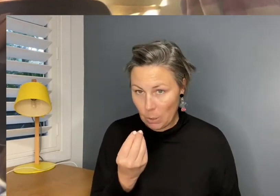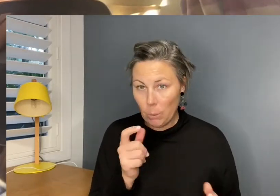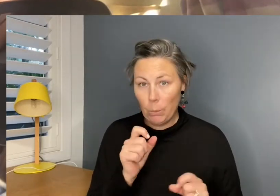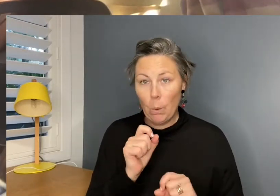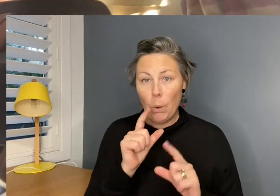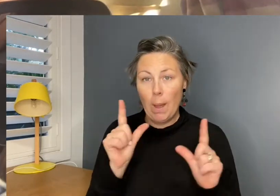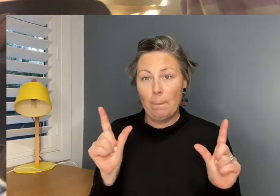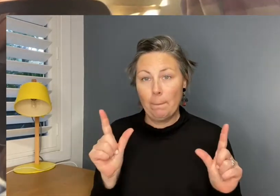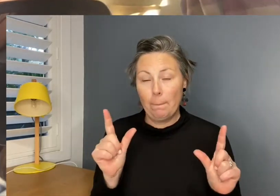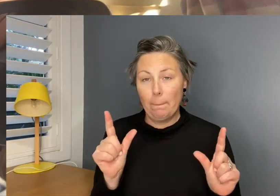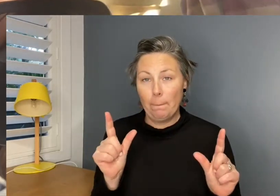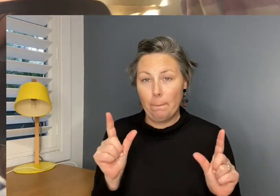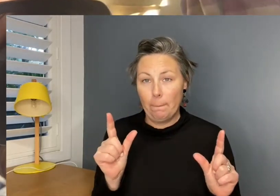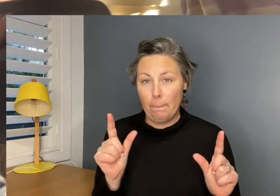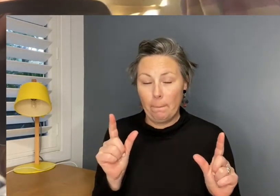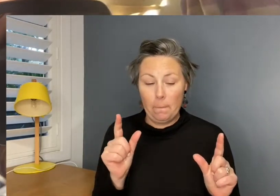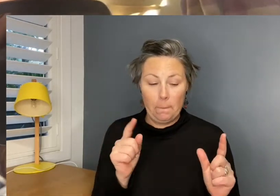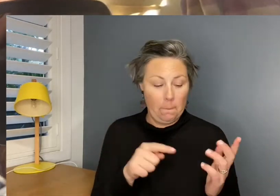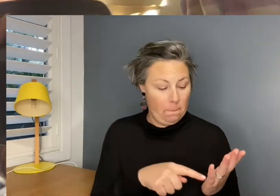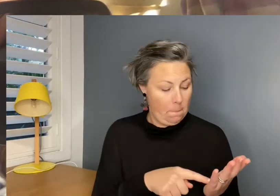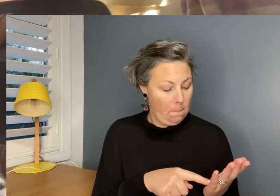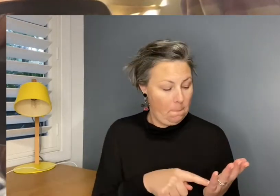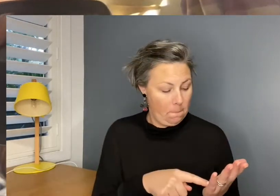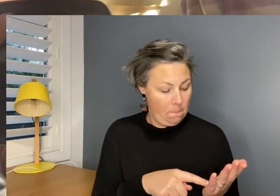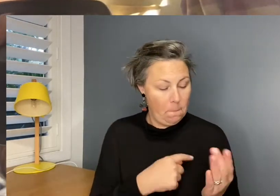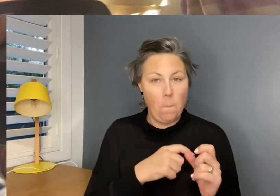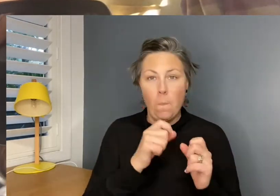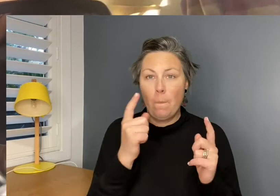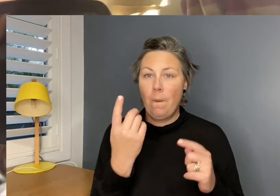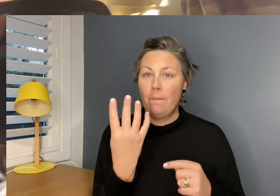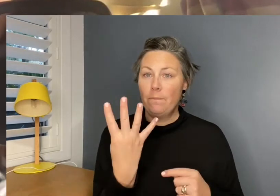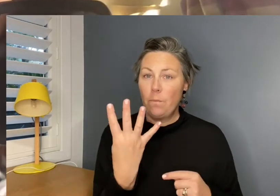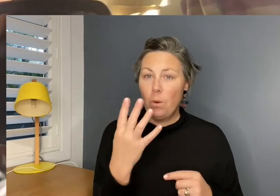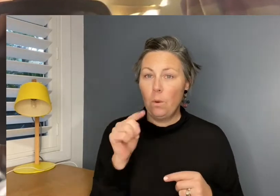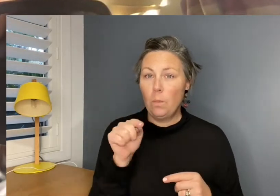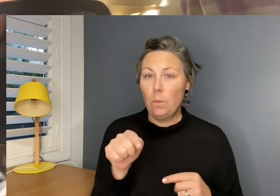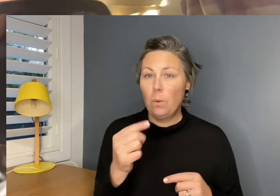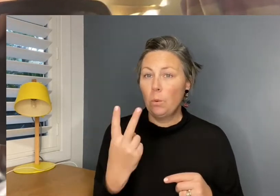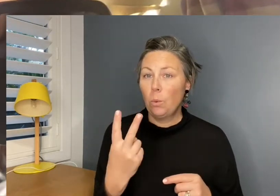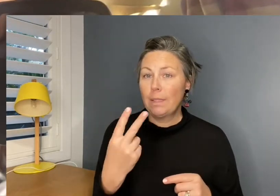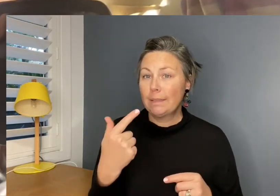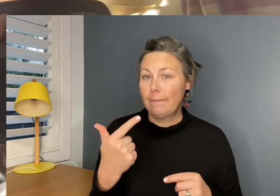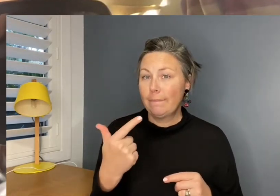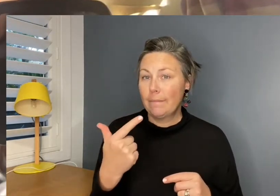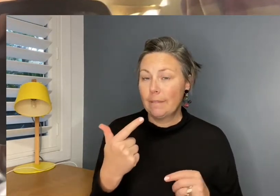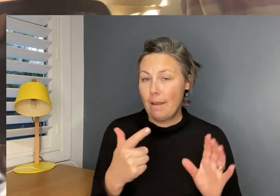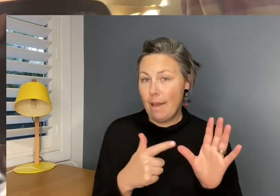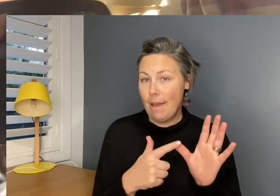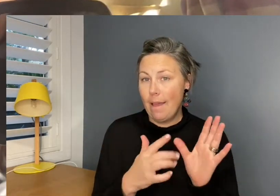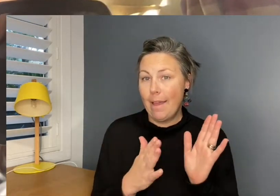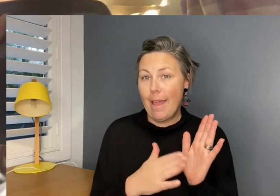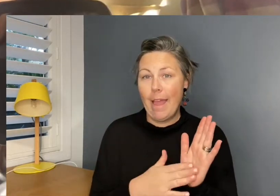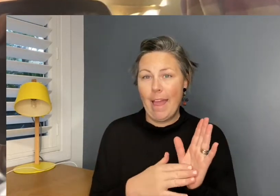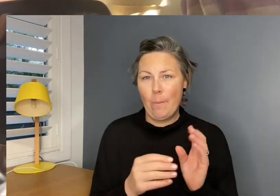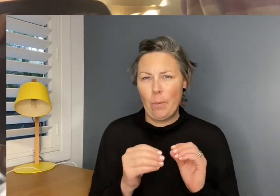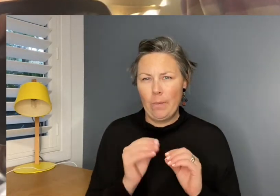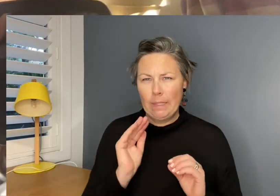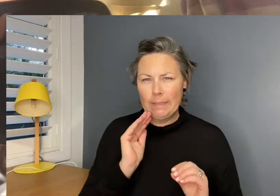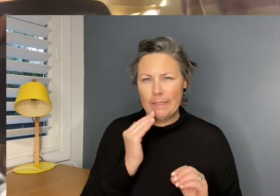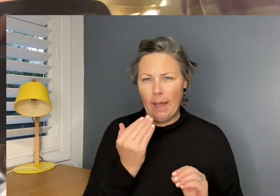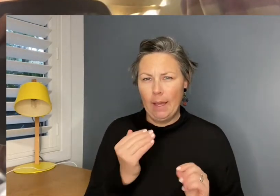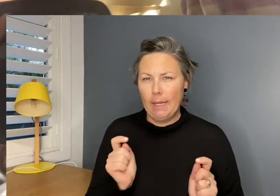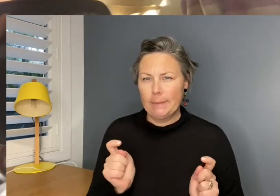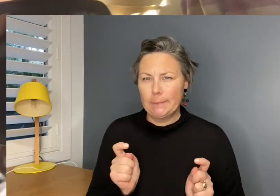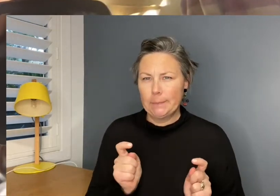fell asleep, and then I woke up at, according to my little notes that I wrote down here, 4:27 a.m. I woke up with quite a